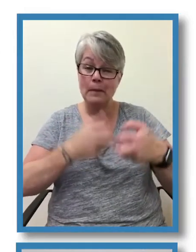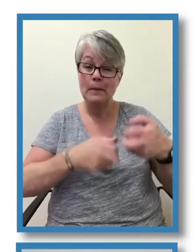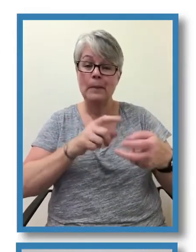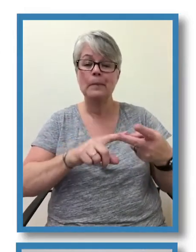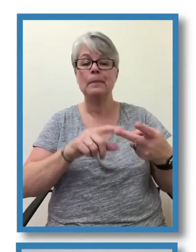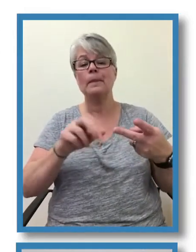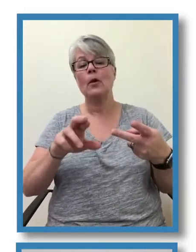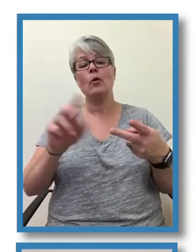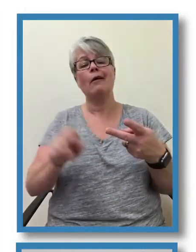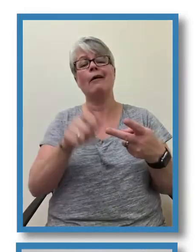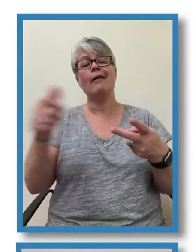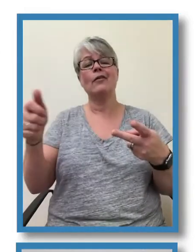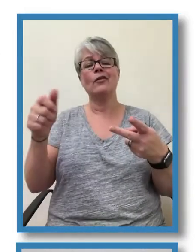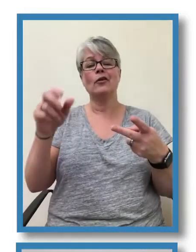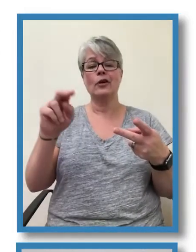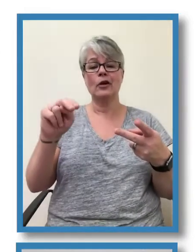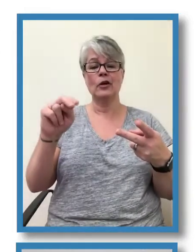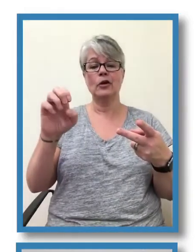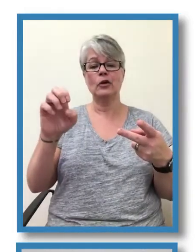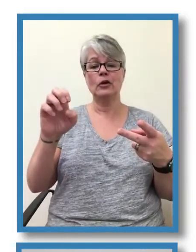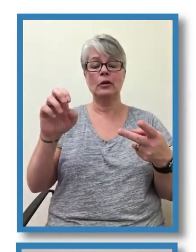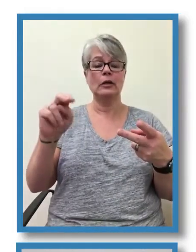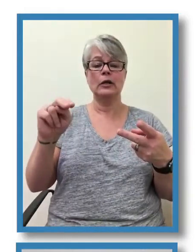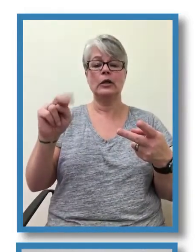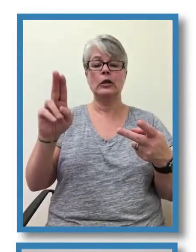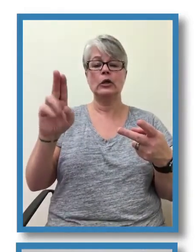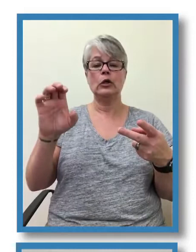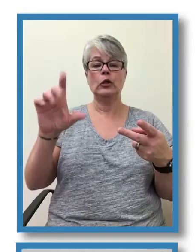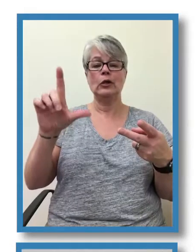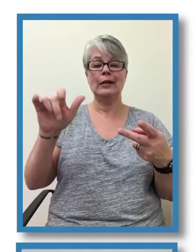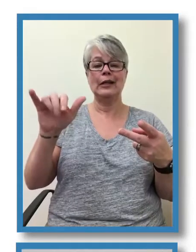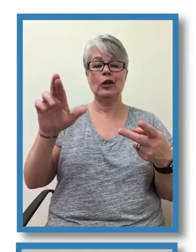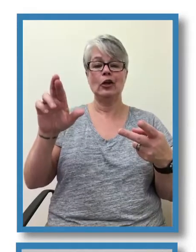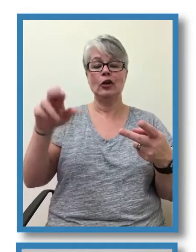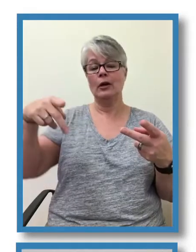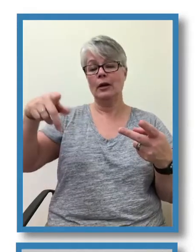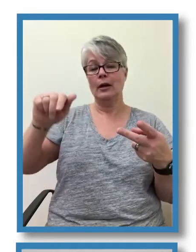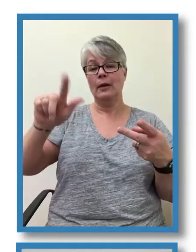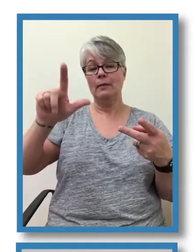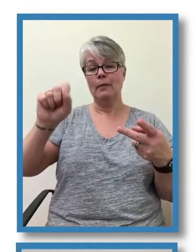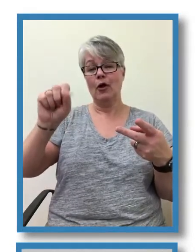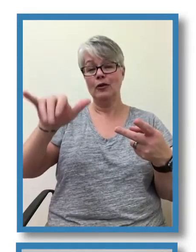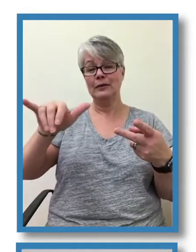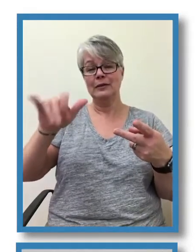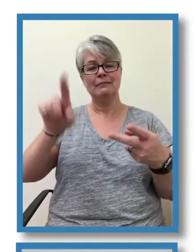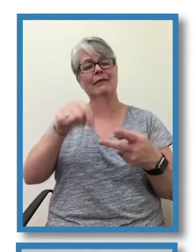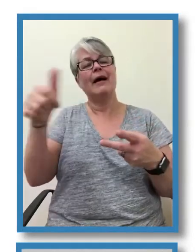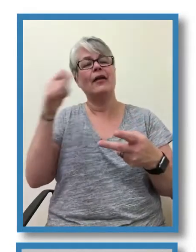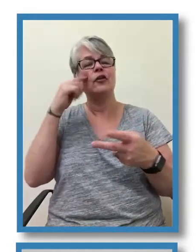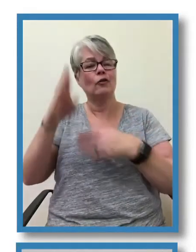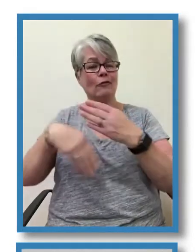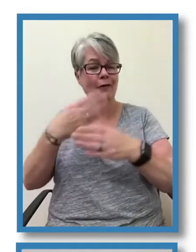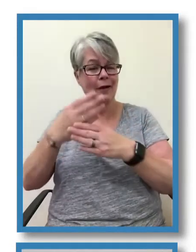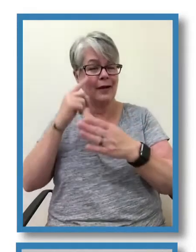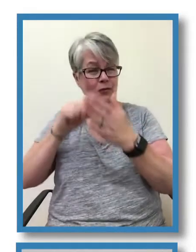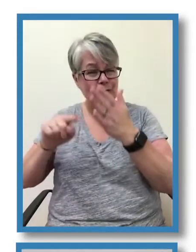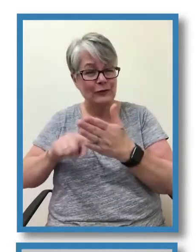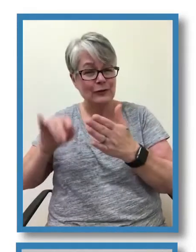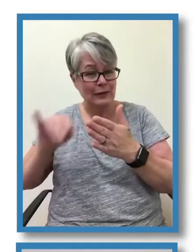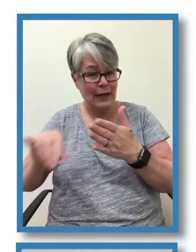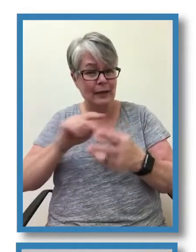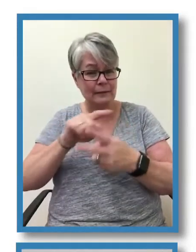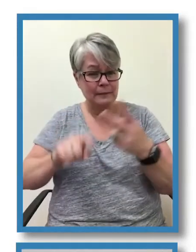there's a lot of interest in this particular type of dementia, looking at treatments to try and control the symptoms and hopefully